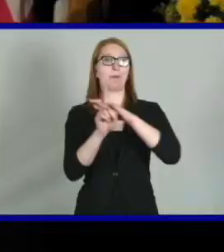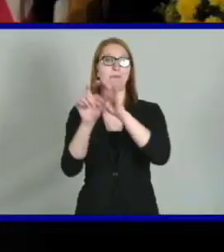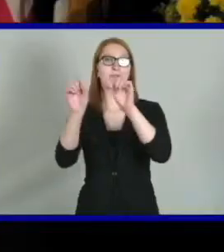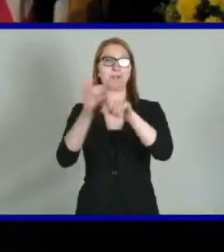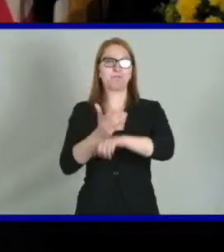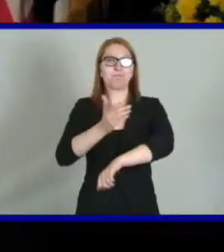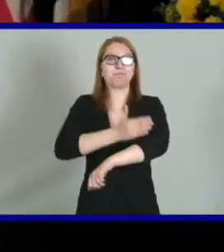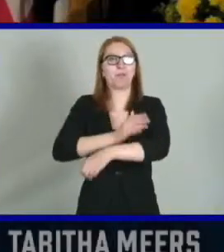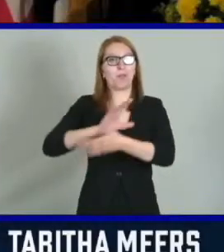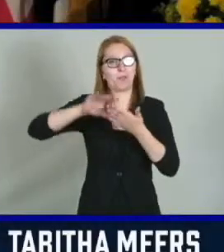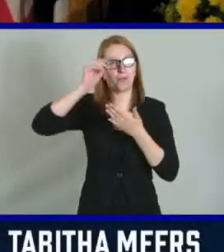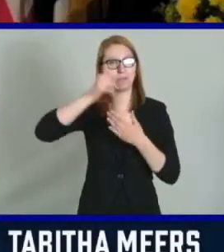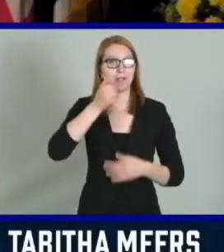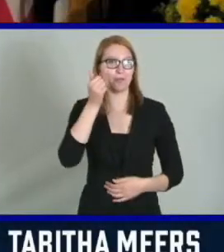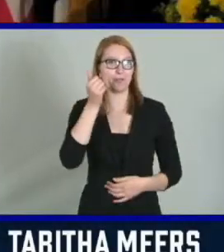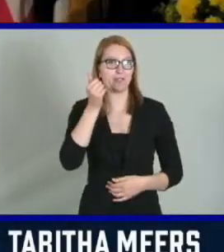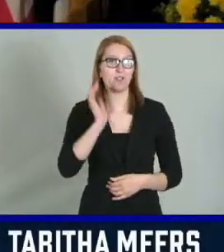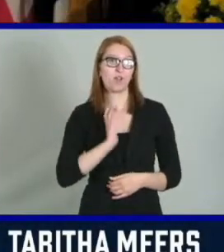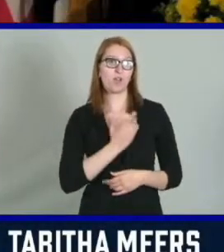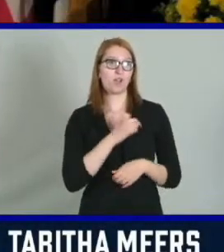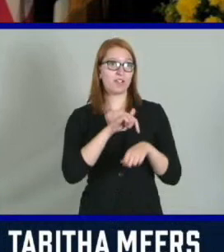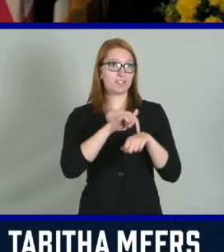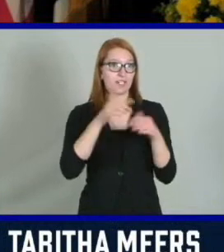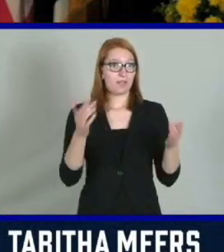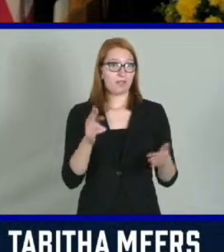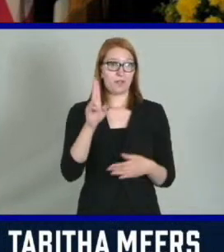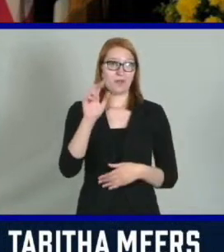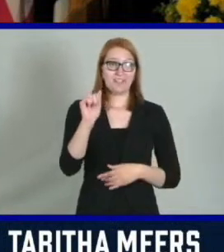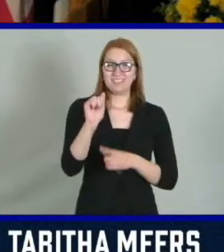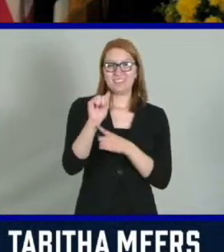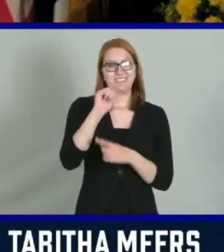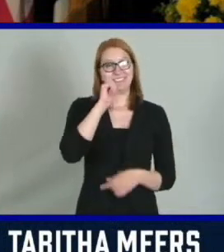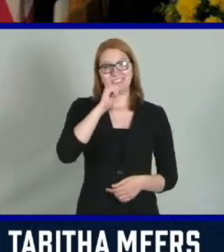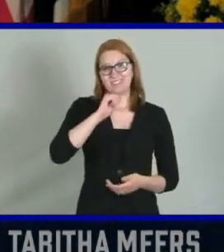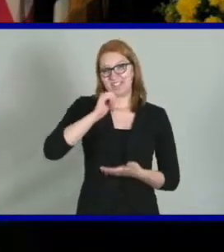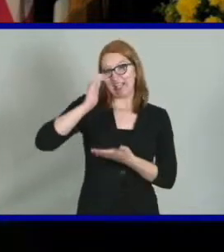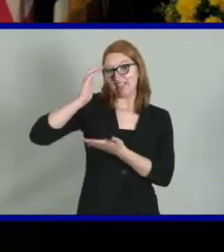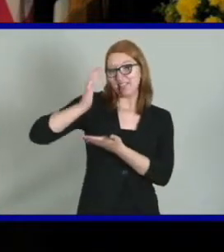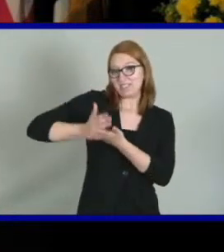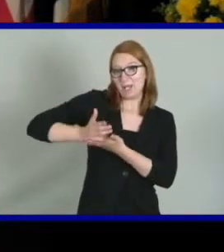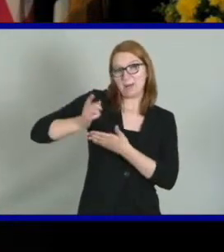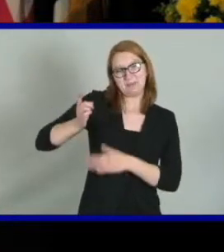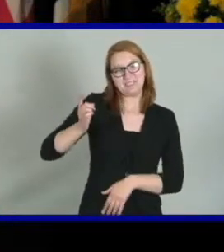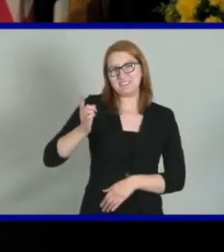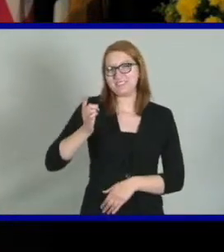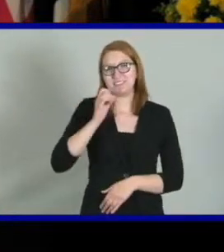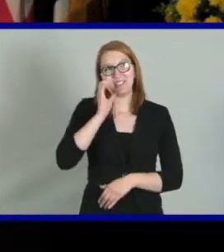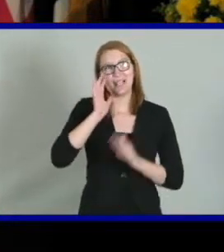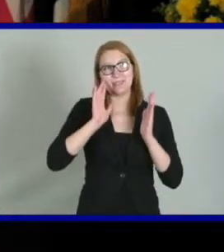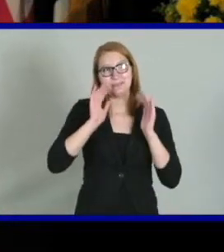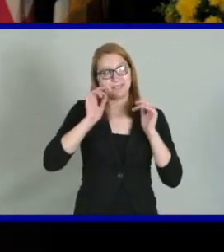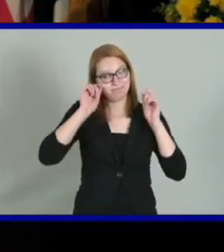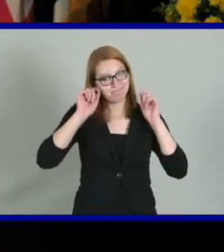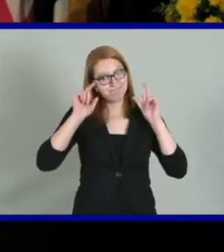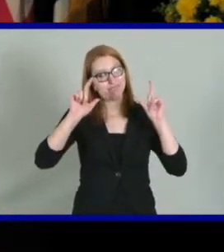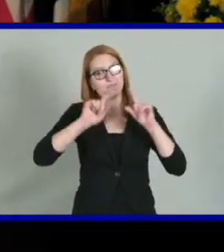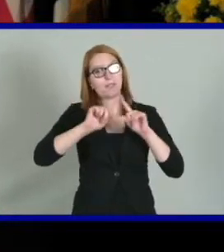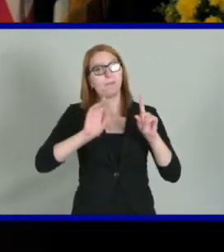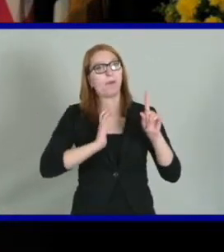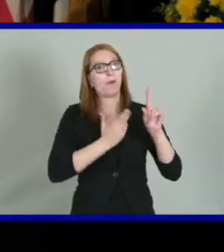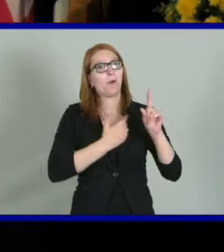better. Although our time at UA may not have ended as we had hoped or expected, we have proven ourselves to be